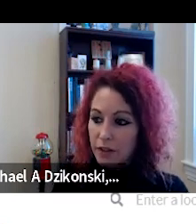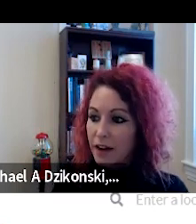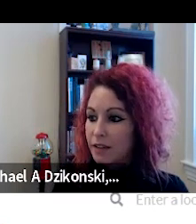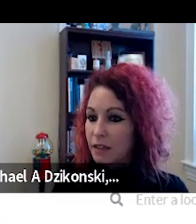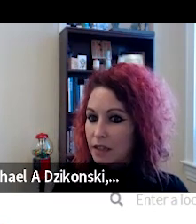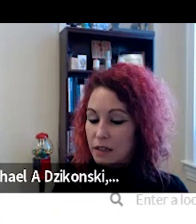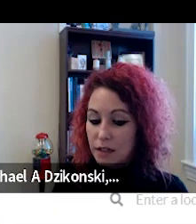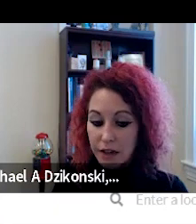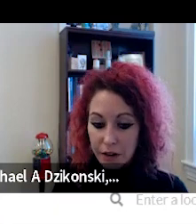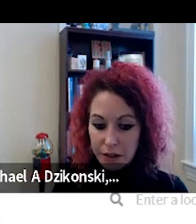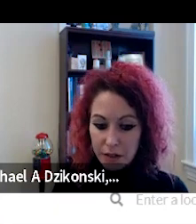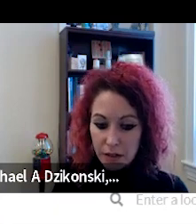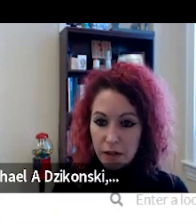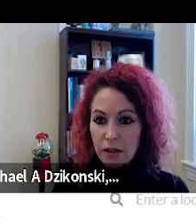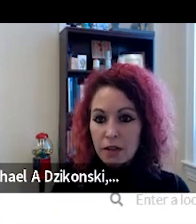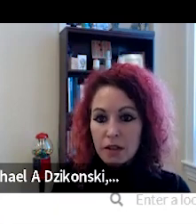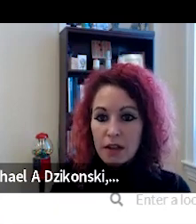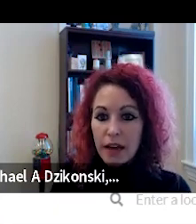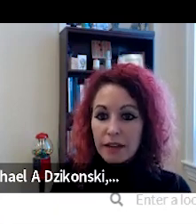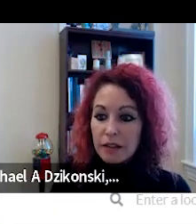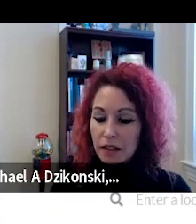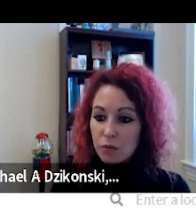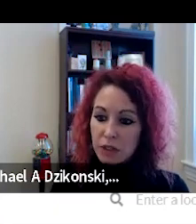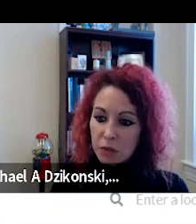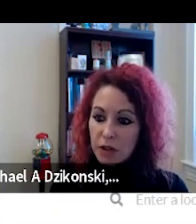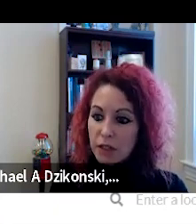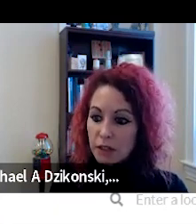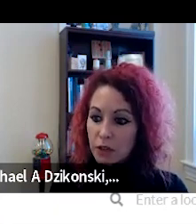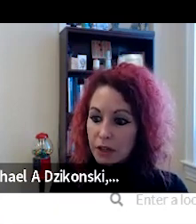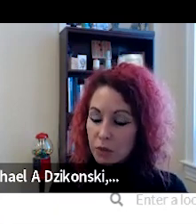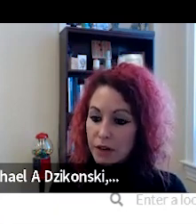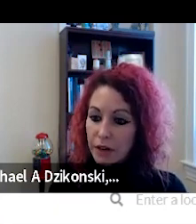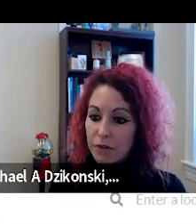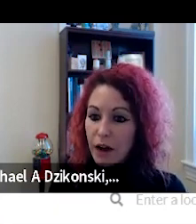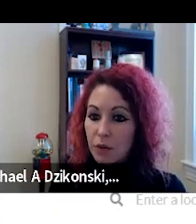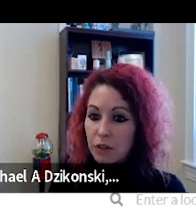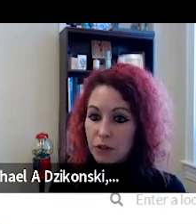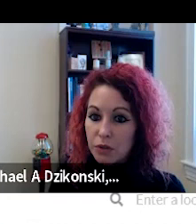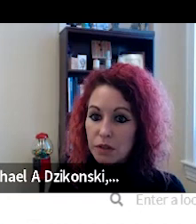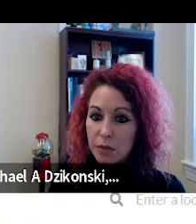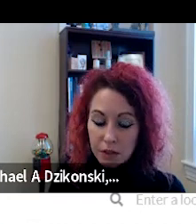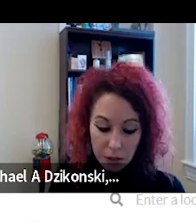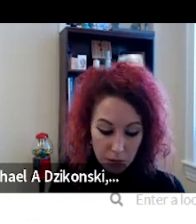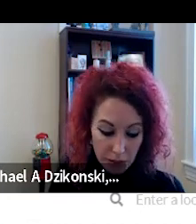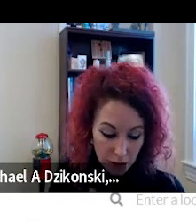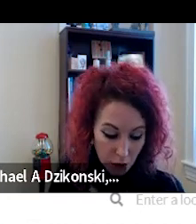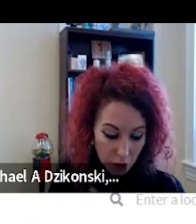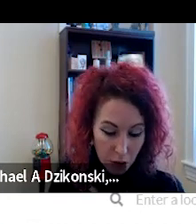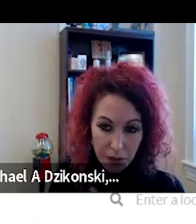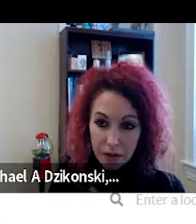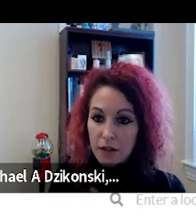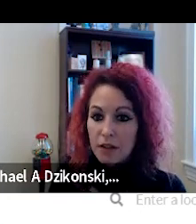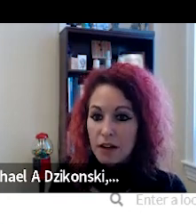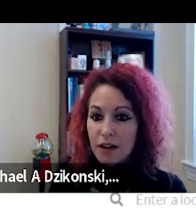we have the highest need in these areas. And this is, we just wanted to give you guys a rundown of how we chose the specific places that